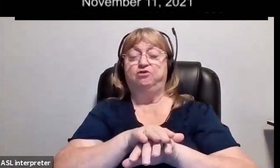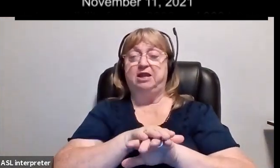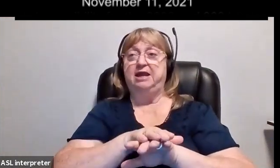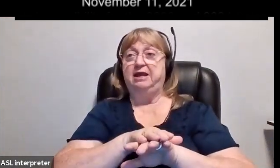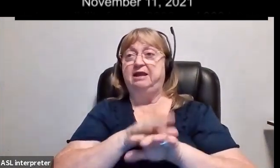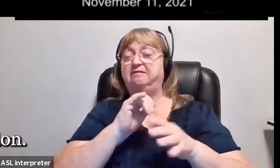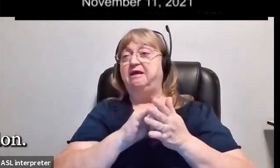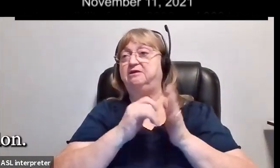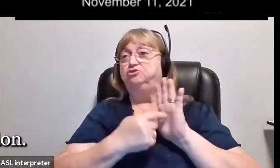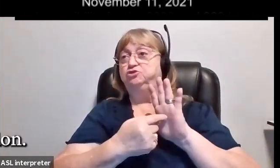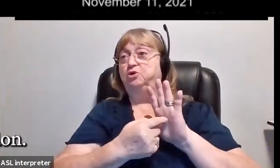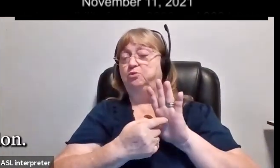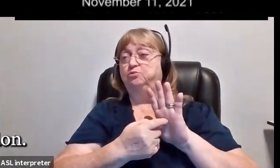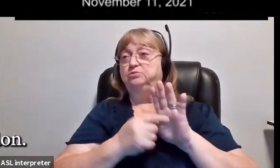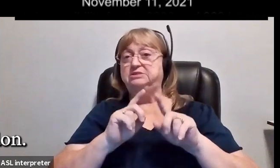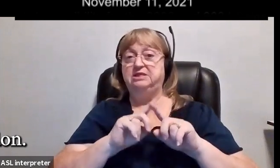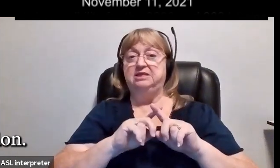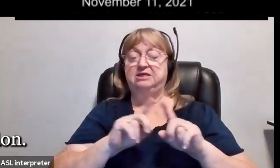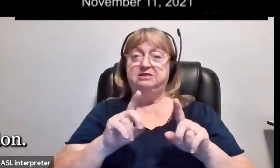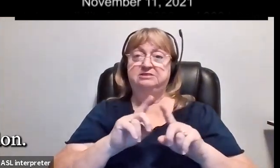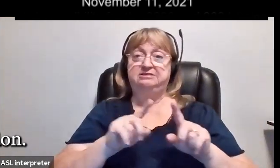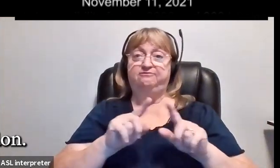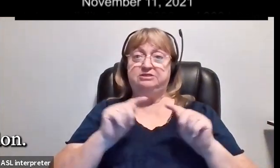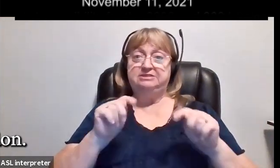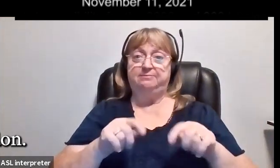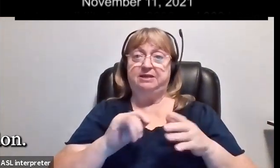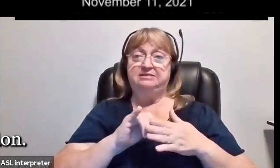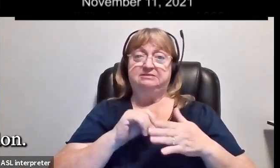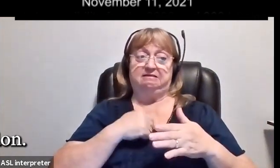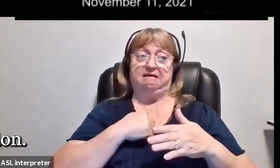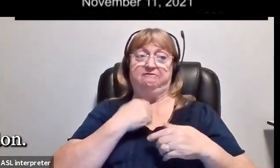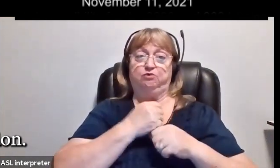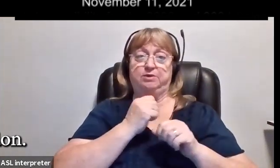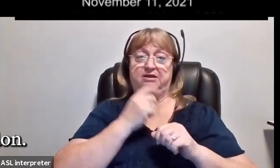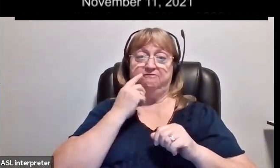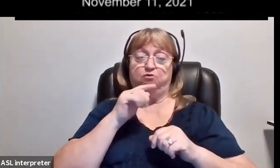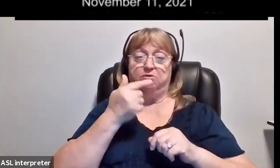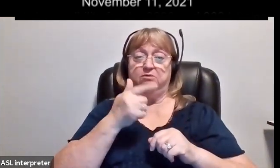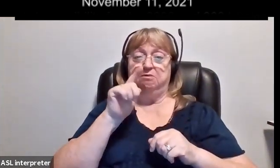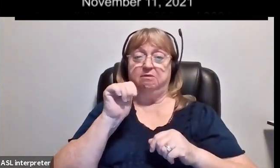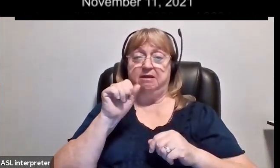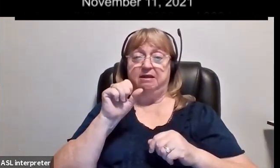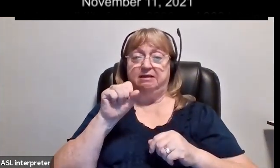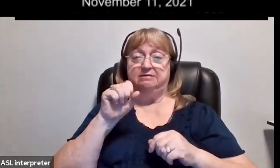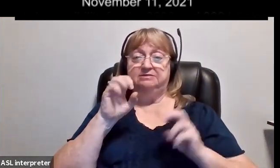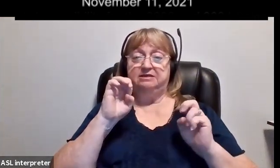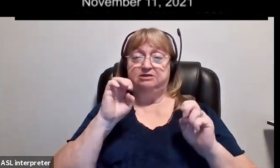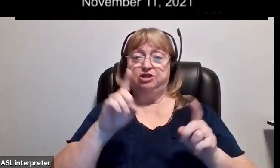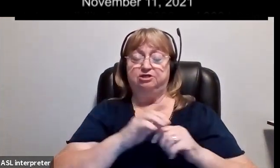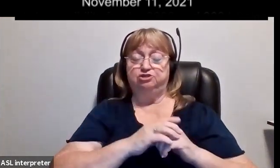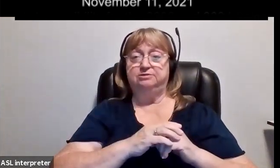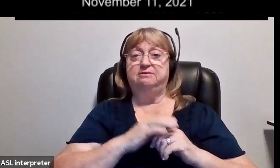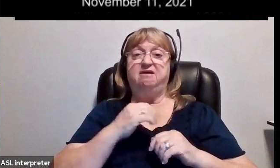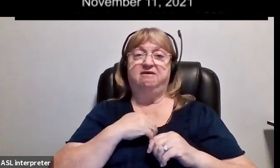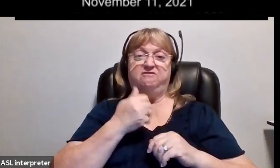shows the different templates that I have created for GLAS Education. So I have a few that